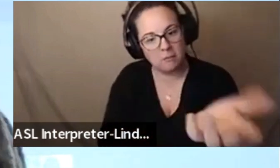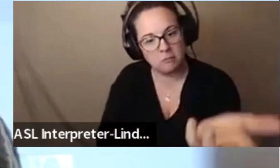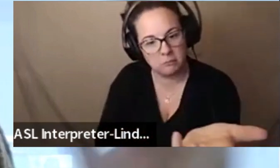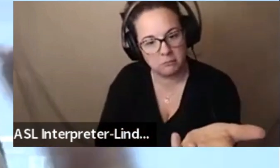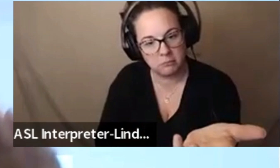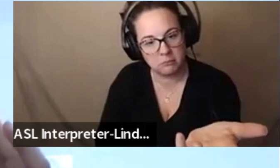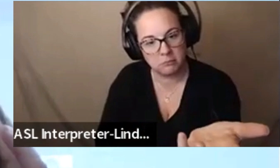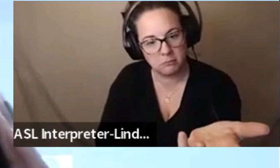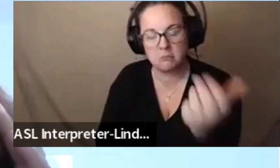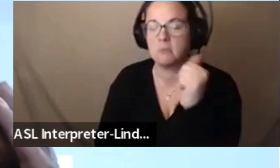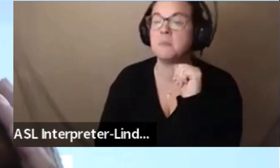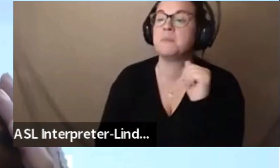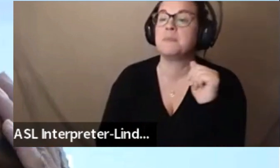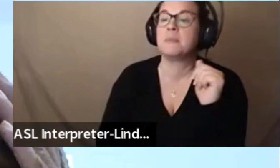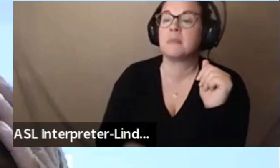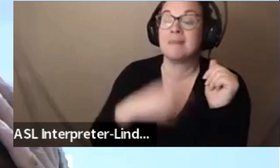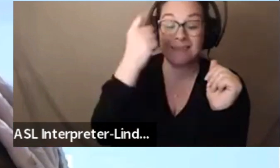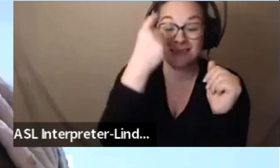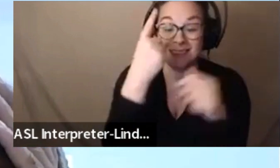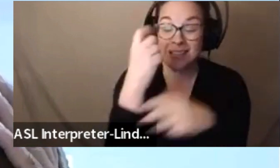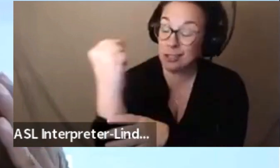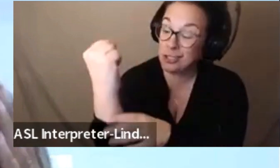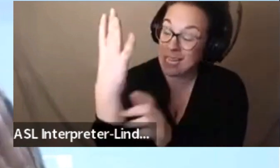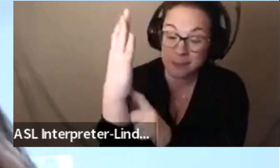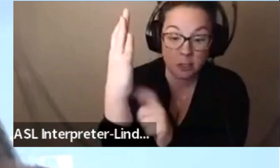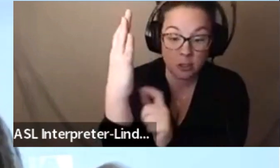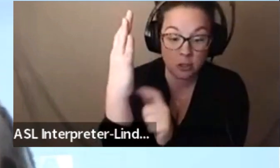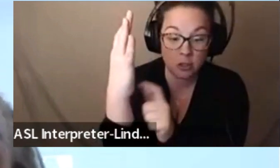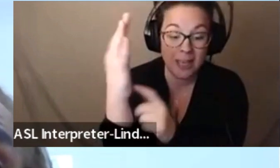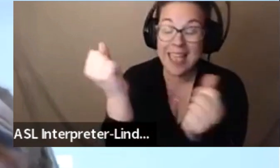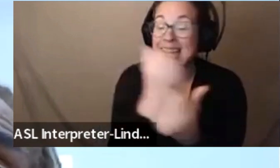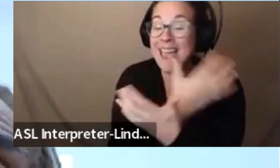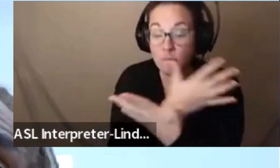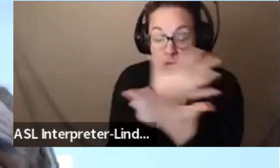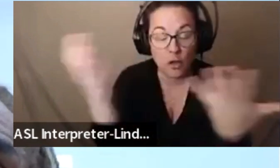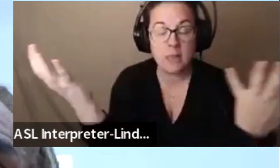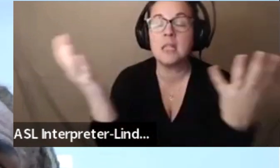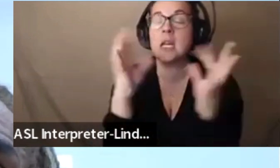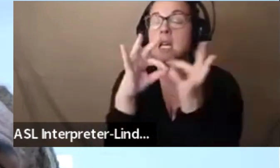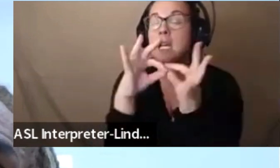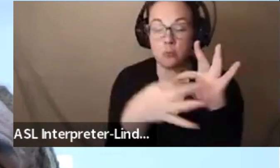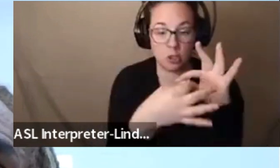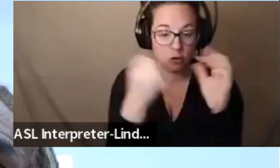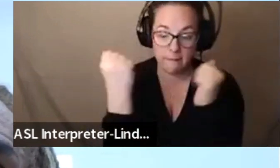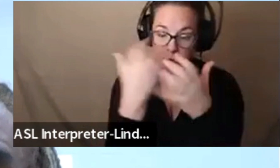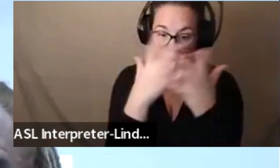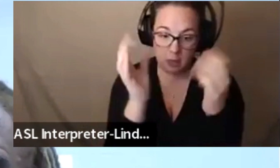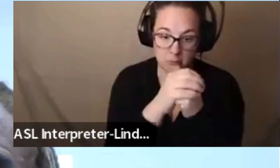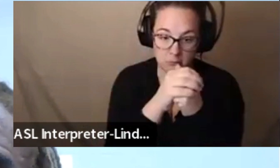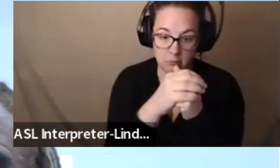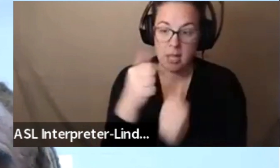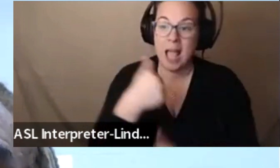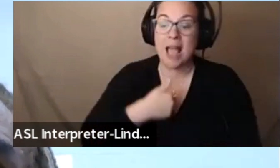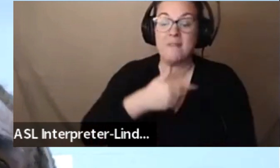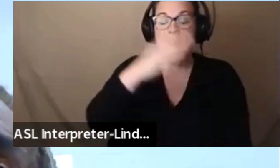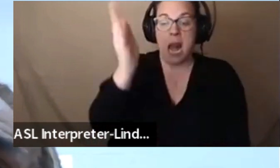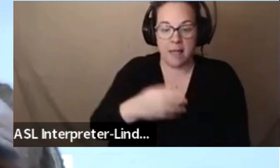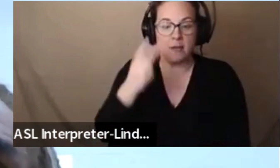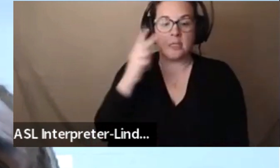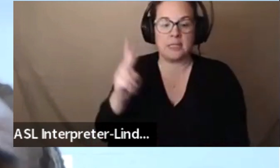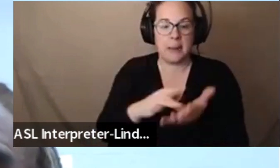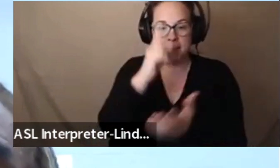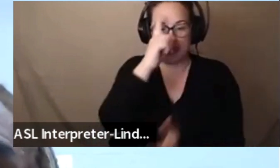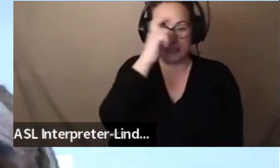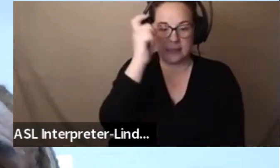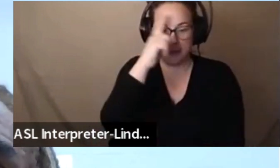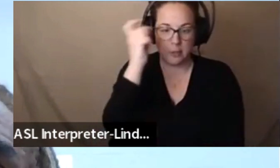ways, and just being really committing to it. I mean, Shakespeare is always interpreted. I've